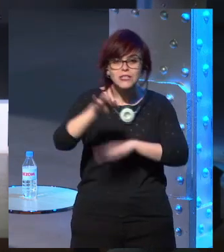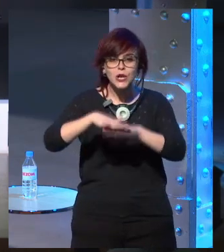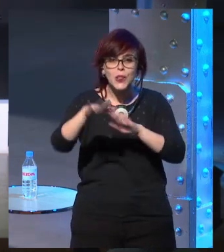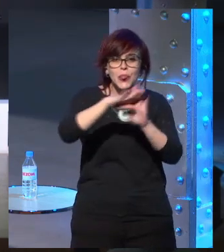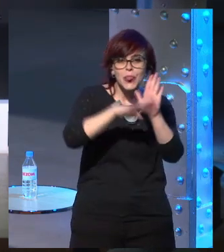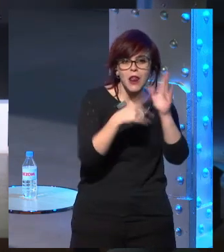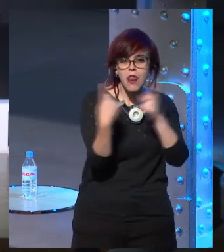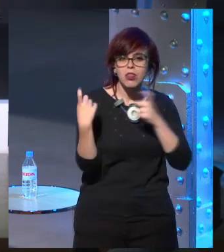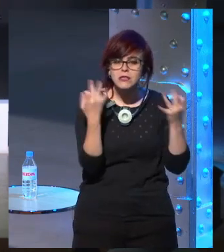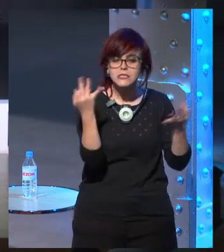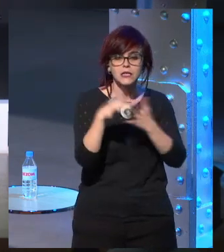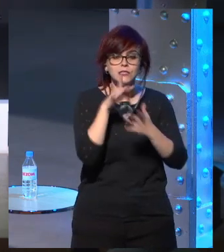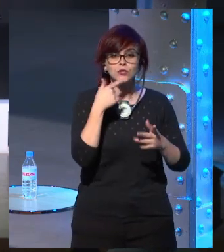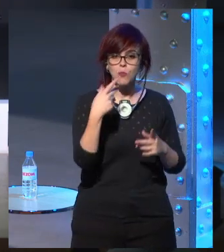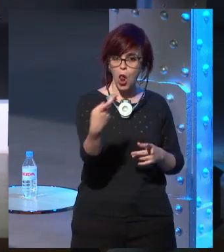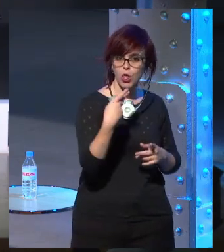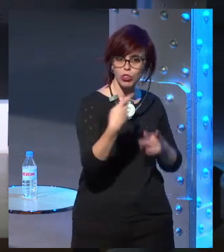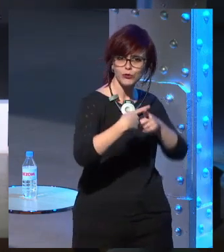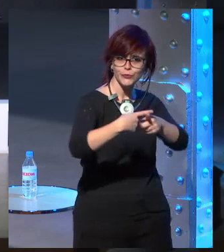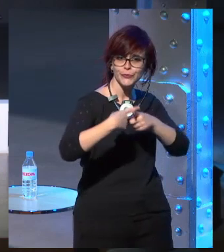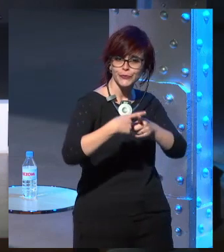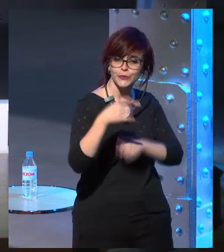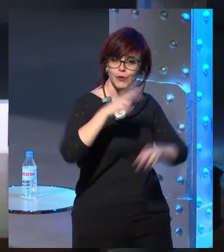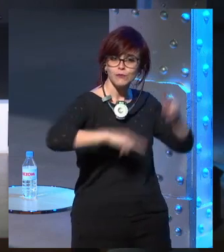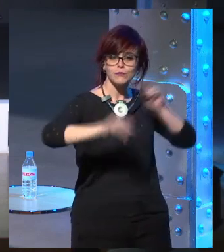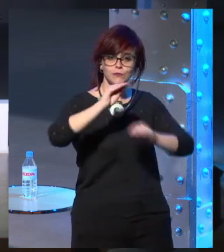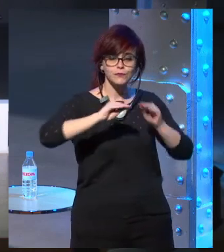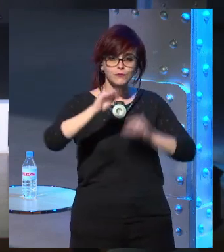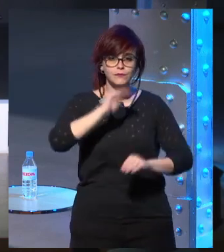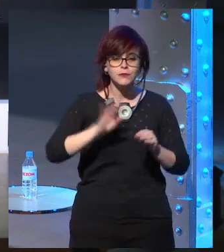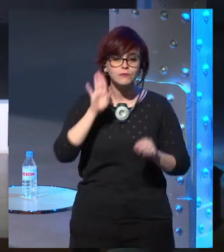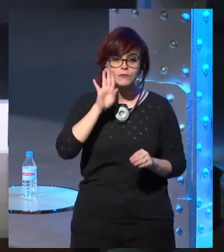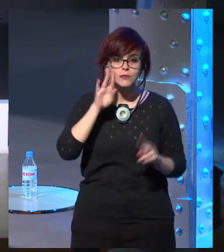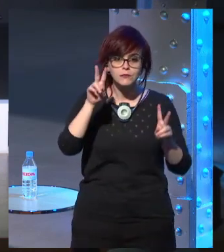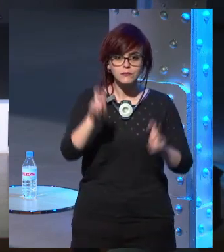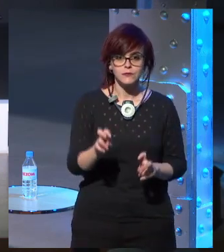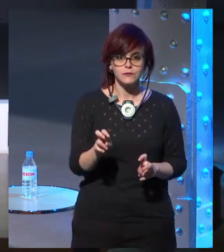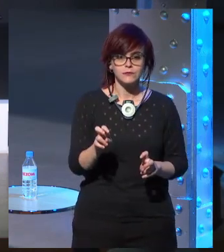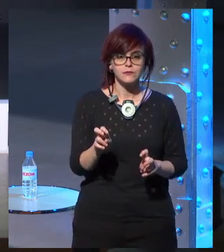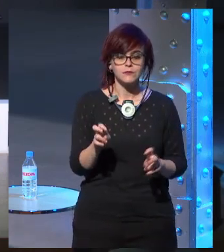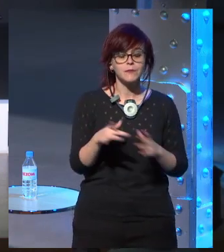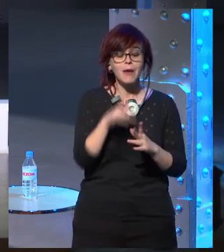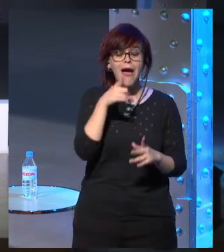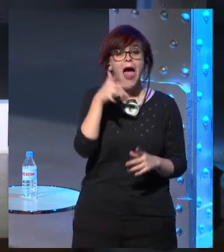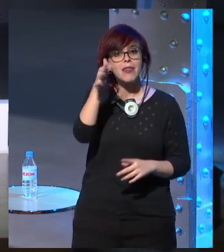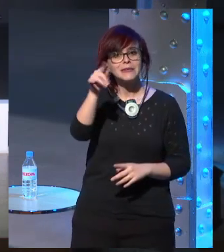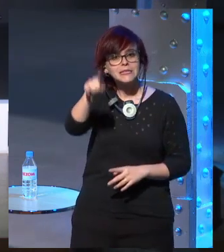the learners themselves, as opposed to just telling them as expert what they need to know.